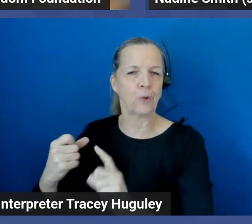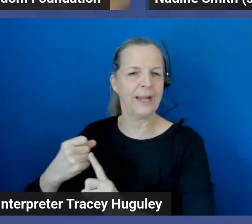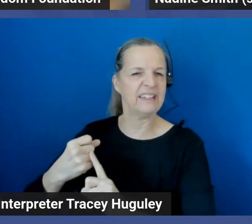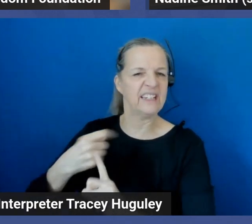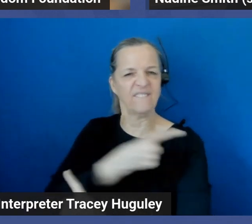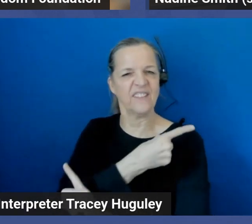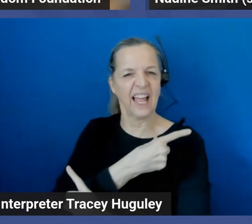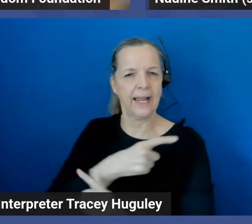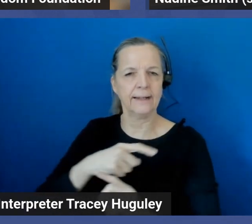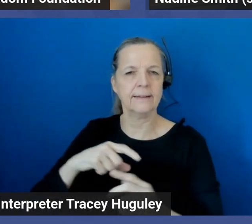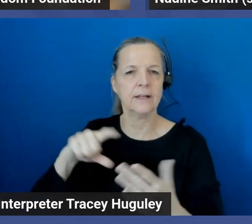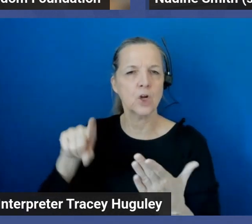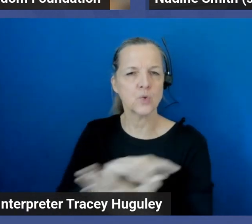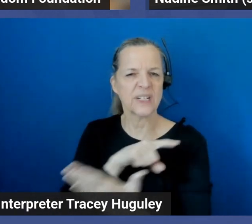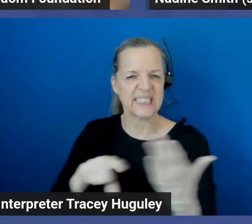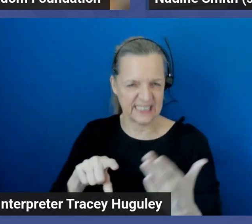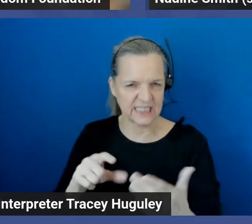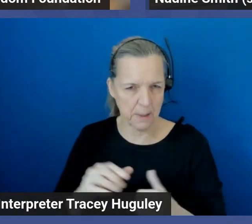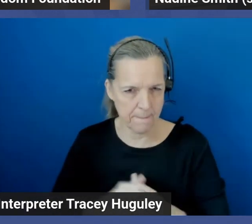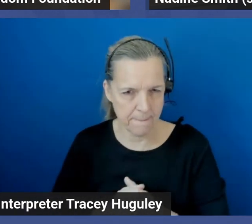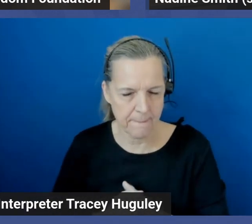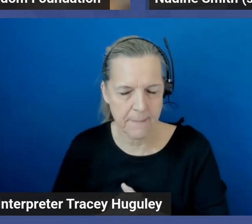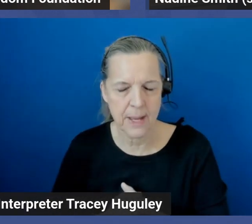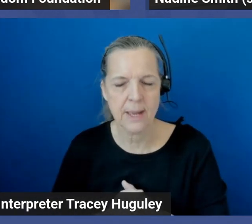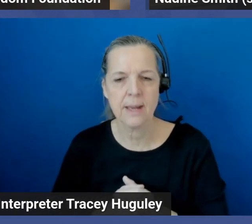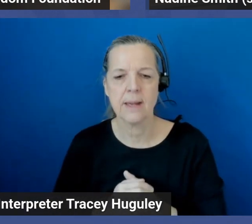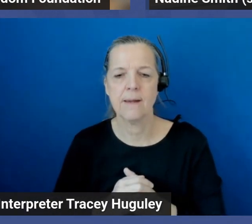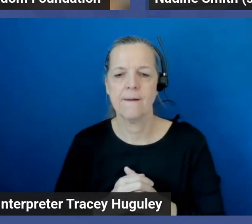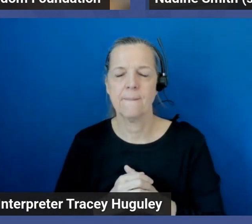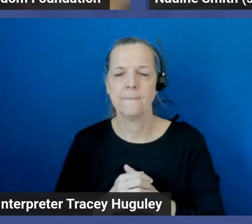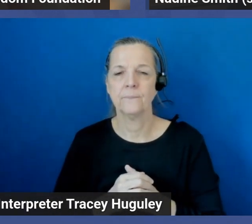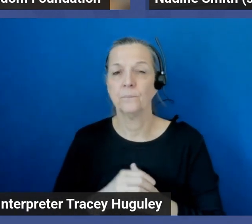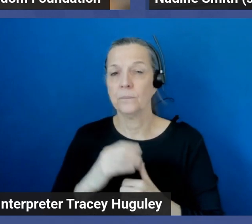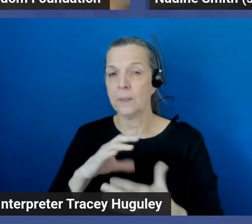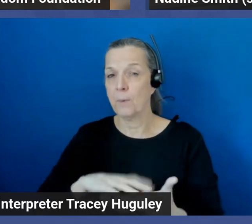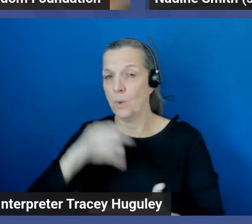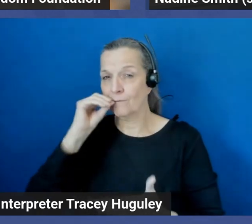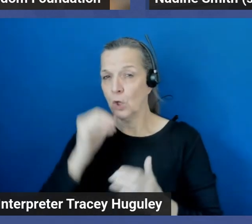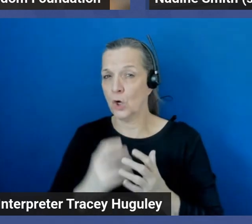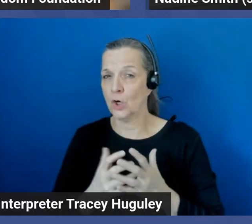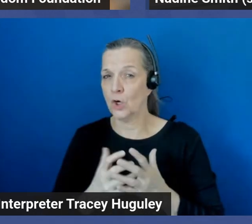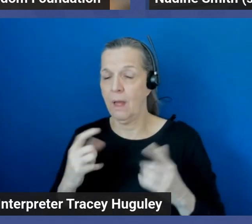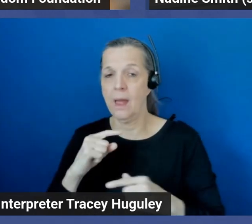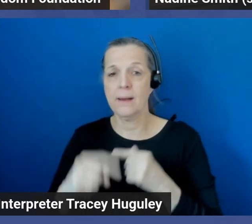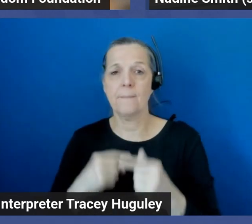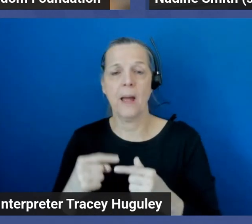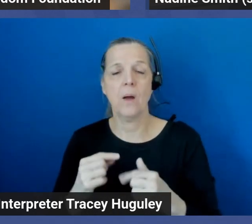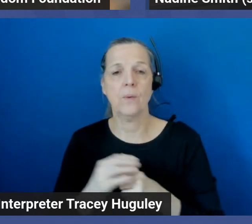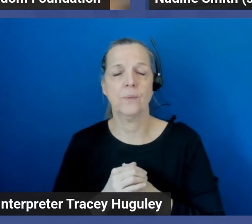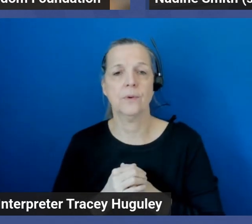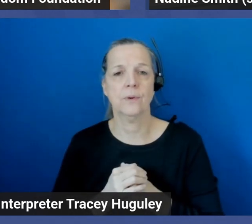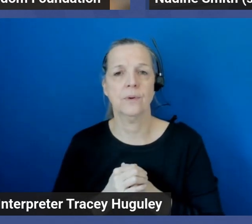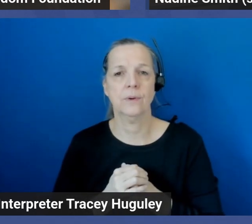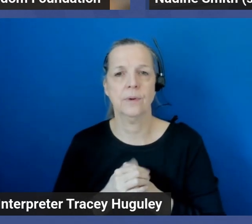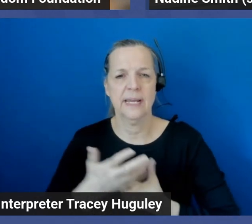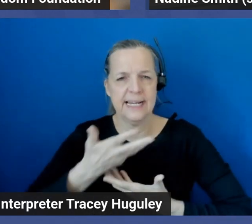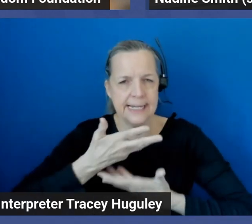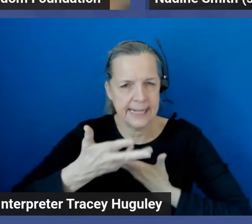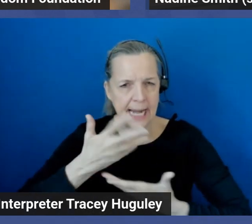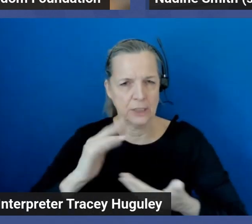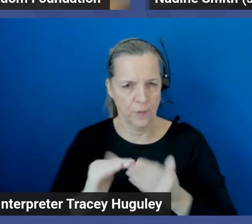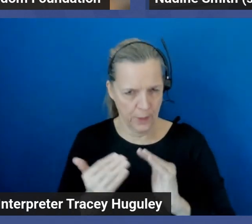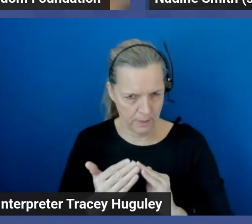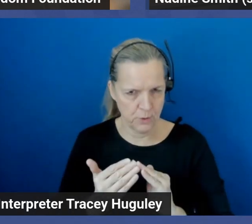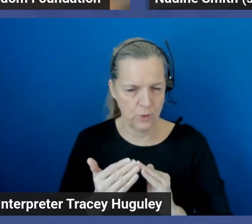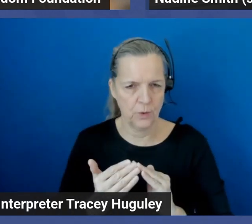it. But, I think we've learned some really important things about engaging a community